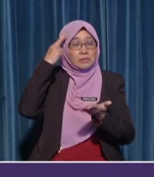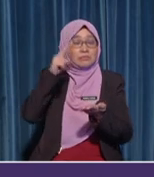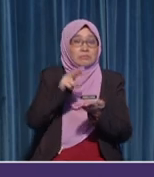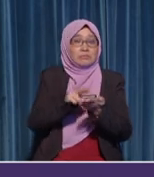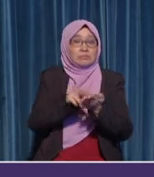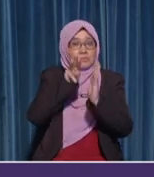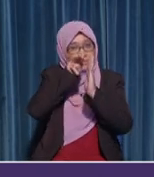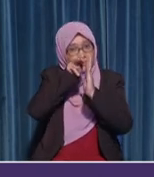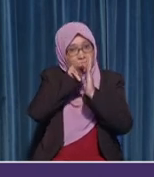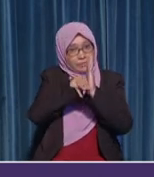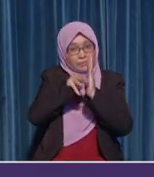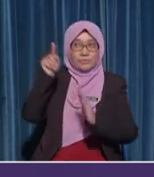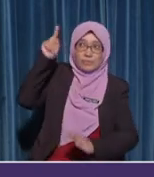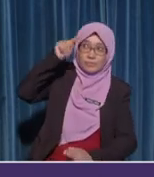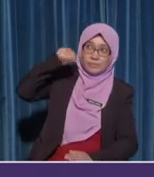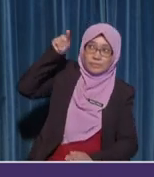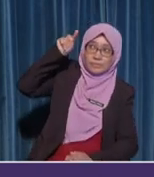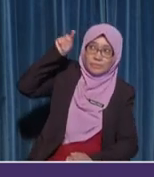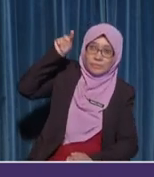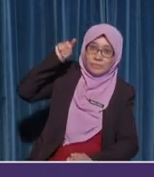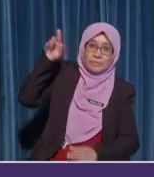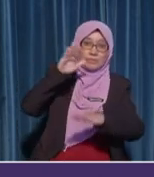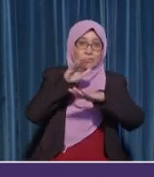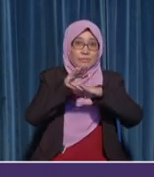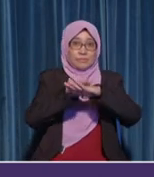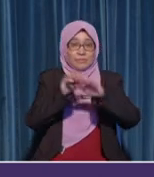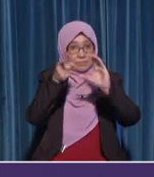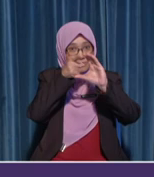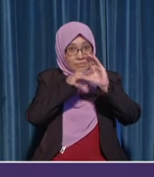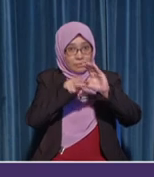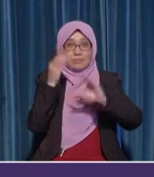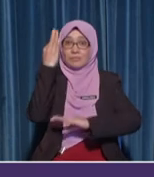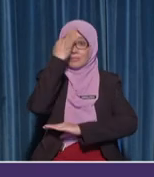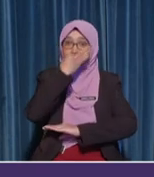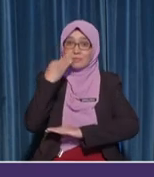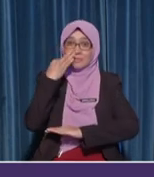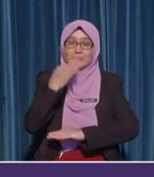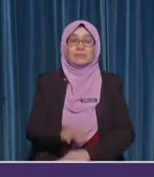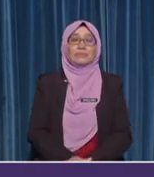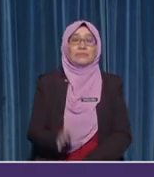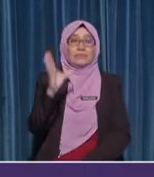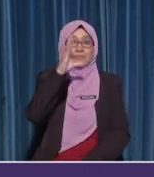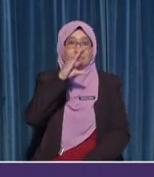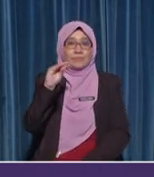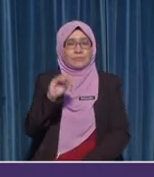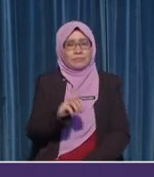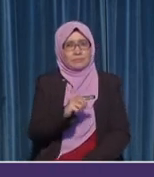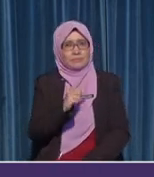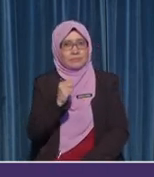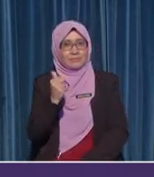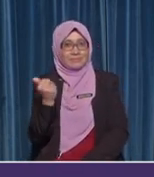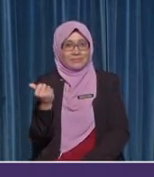minute graduation on the clock's face and to solve